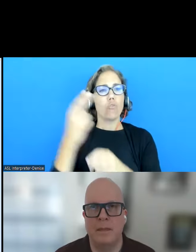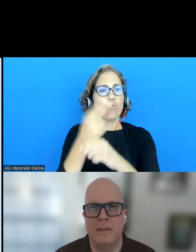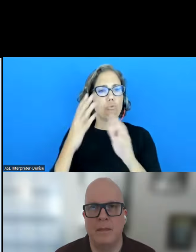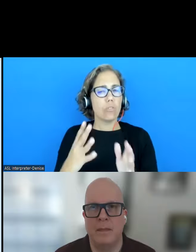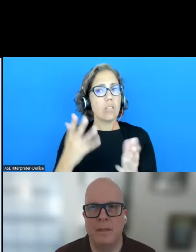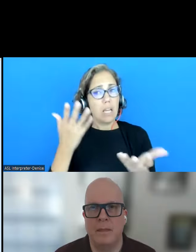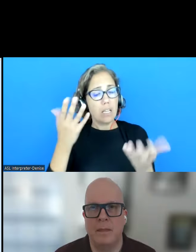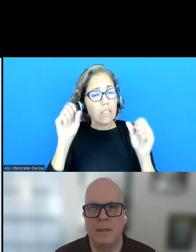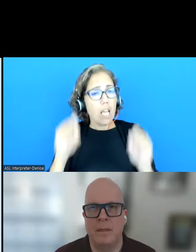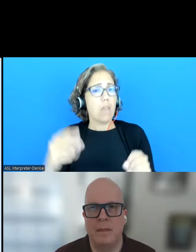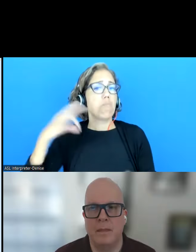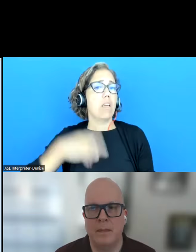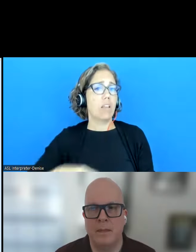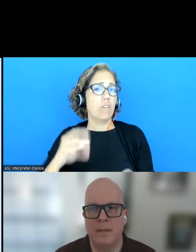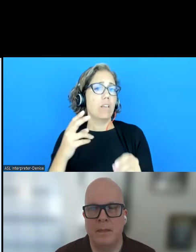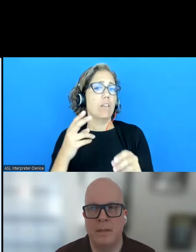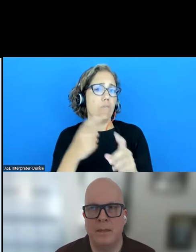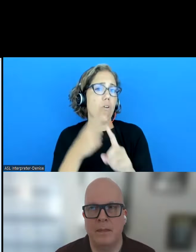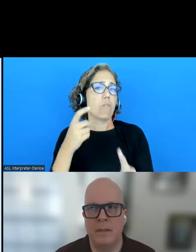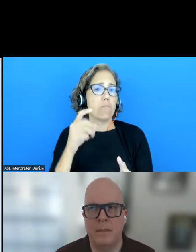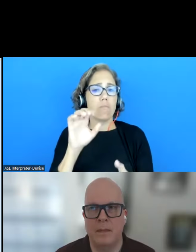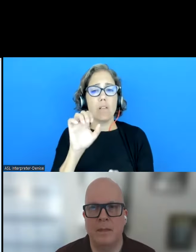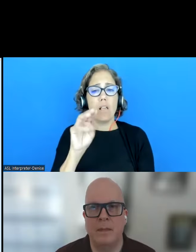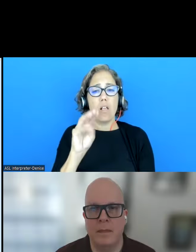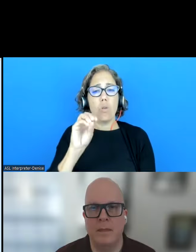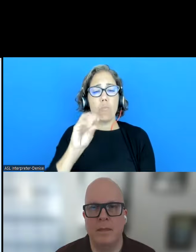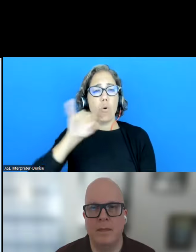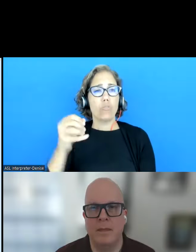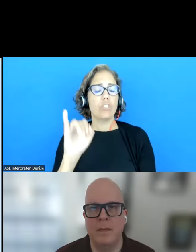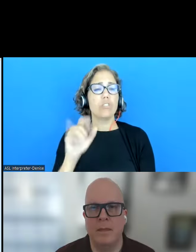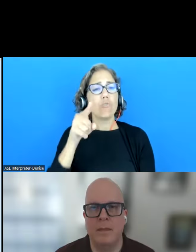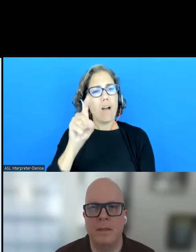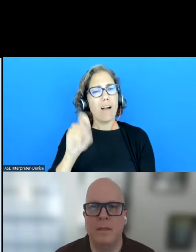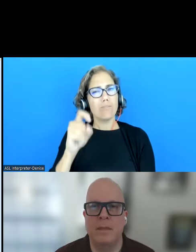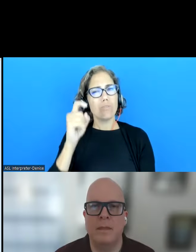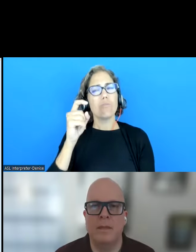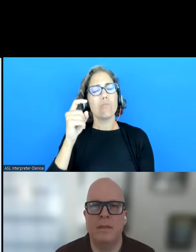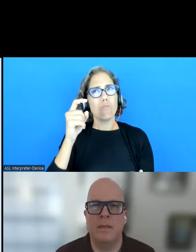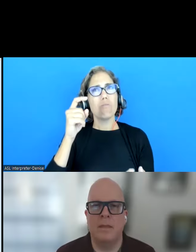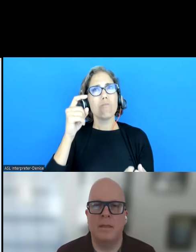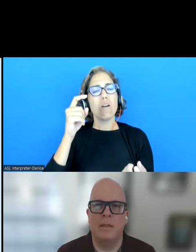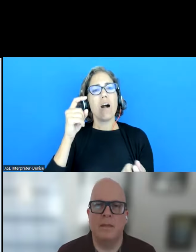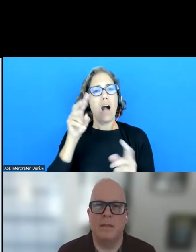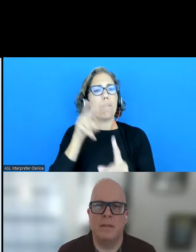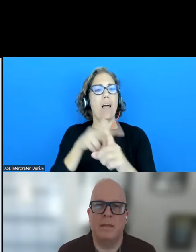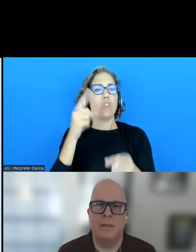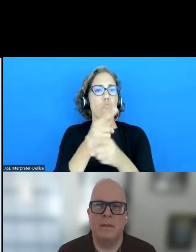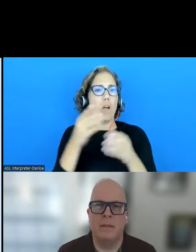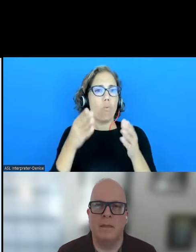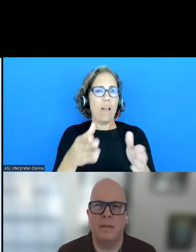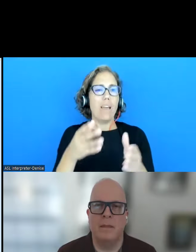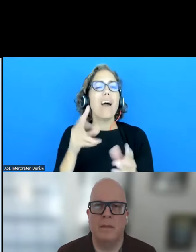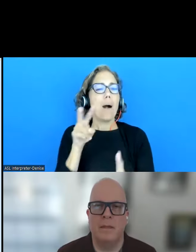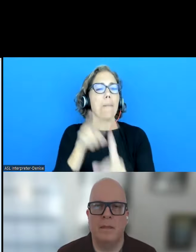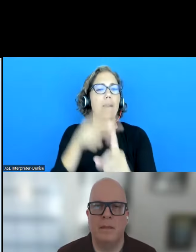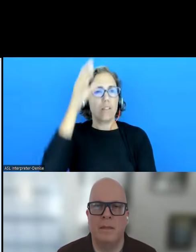benefit from the emojis. So finding the right way, applying the common sense is fundamental in